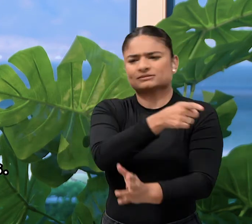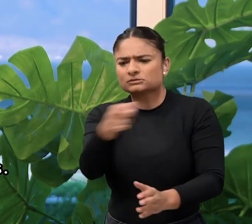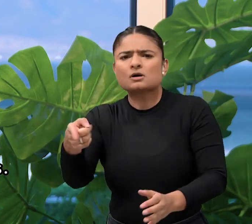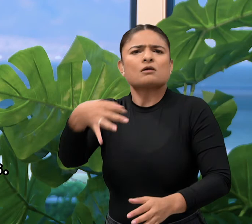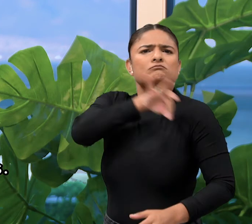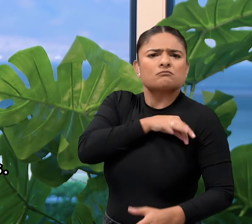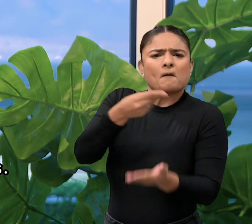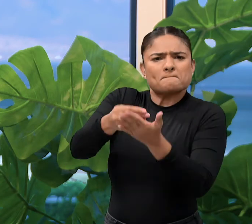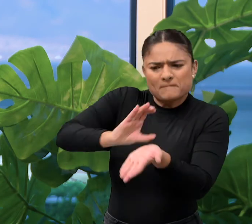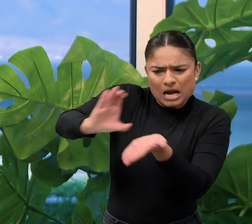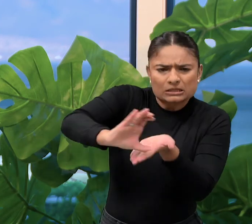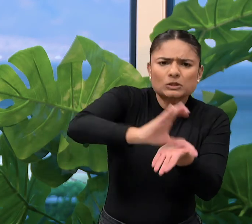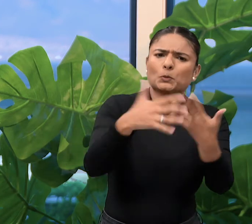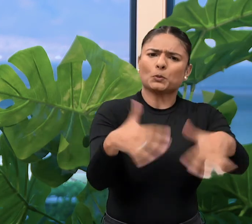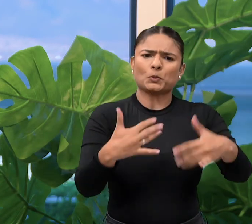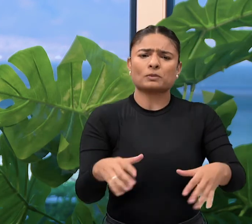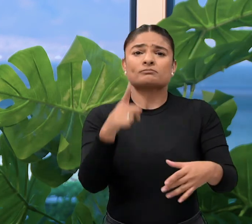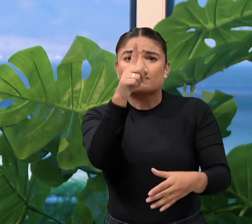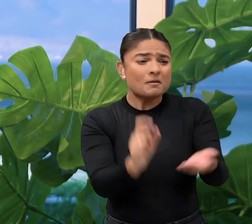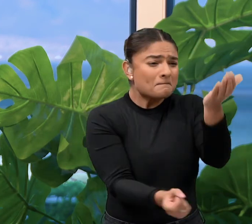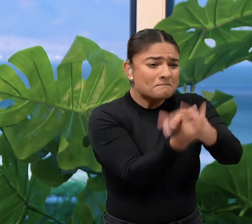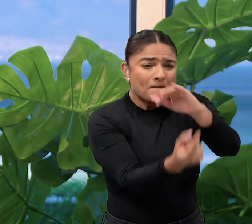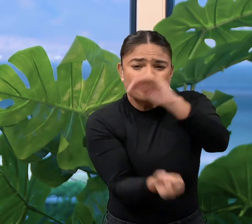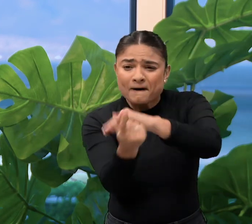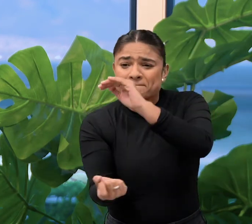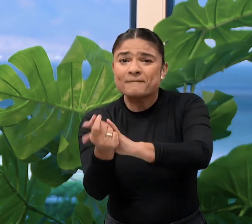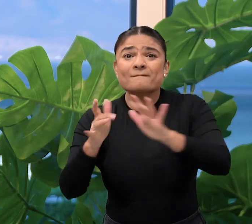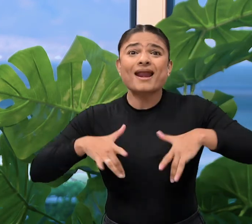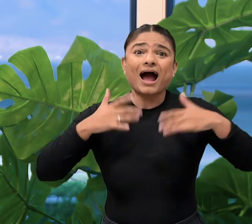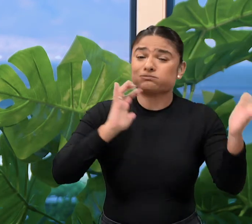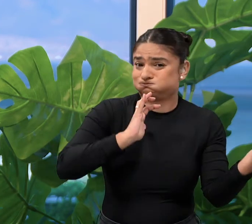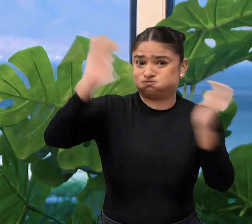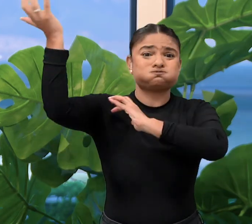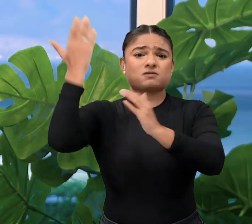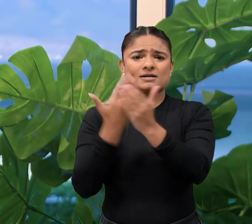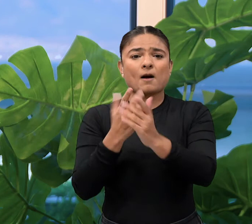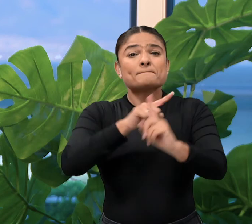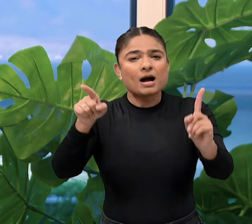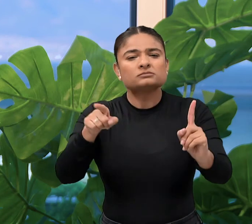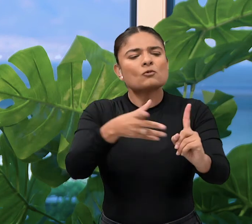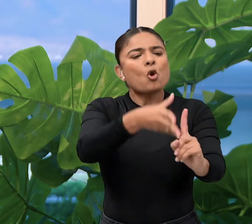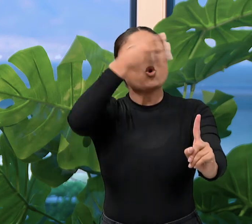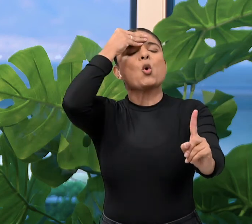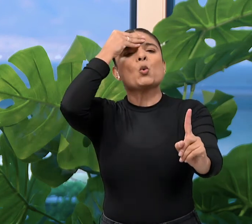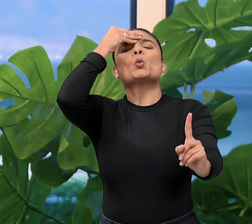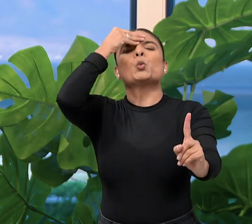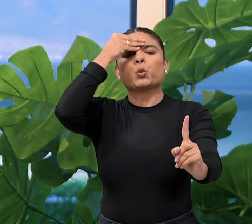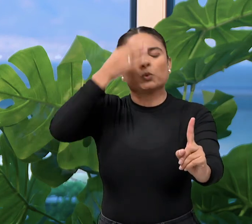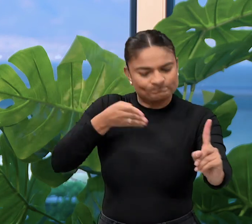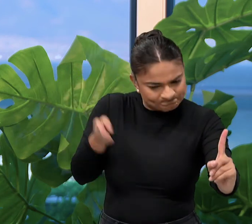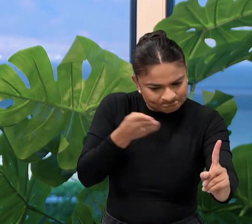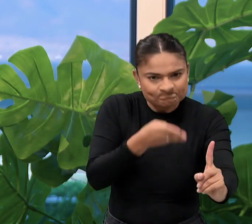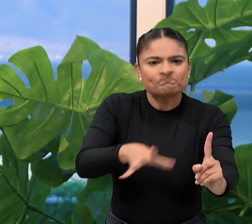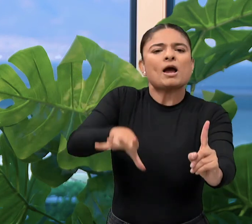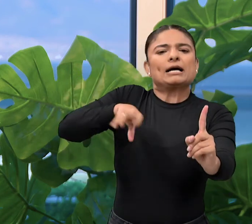charity organizations. Within every crisis lies an opportunity to grow if we learn the lessons along the way, adapt and keep